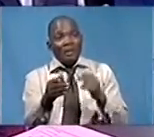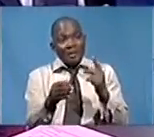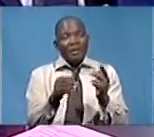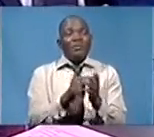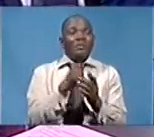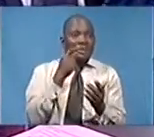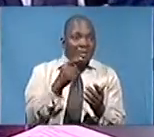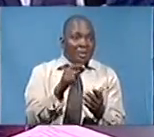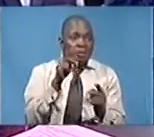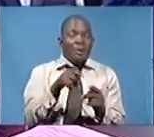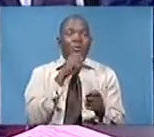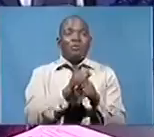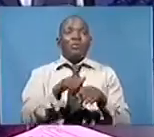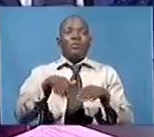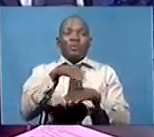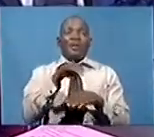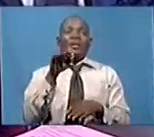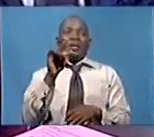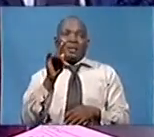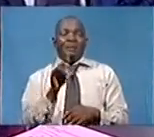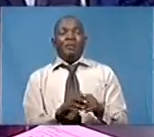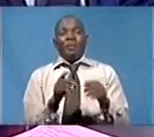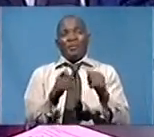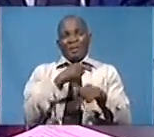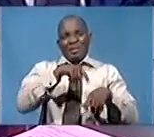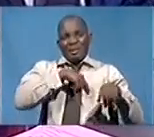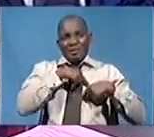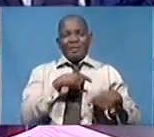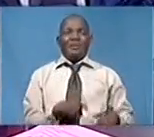person can vote. Now, the first leg of the argument then is